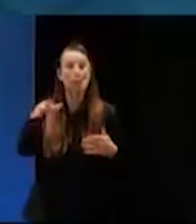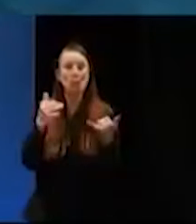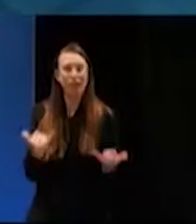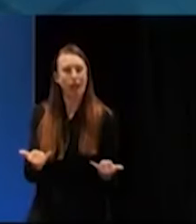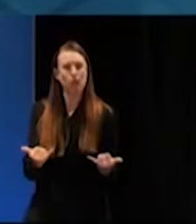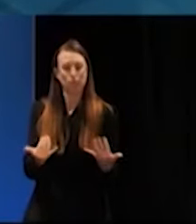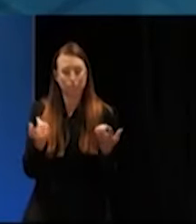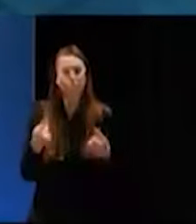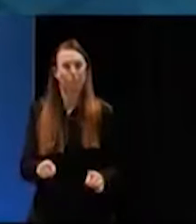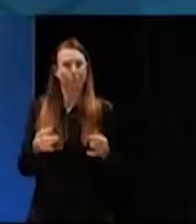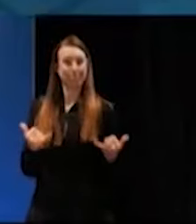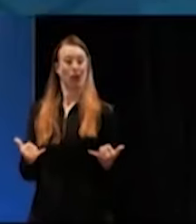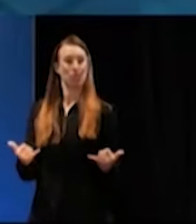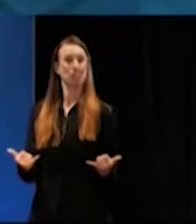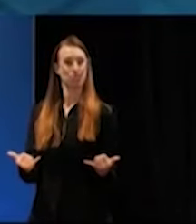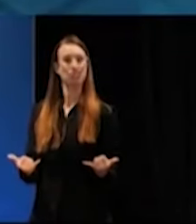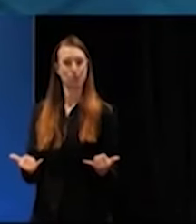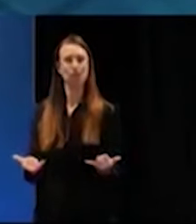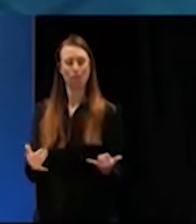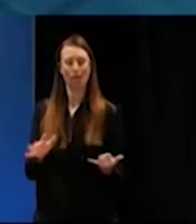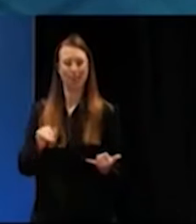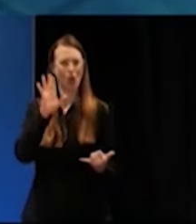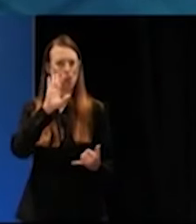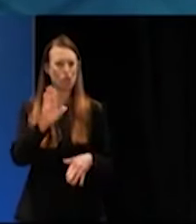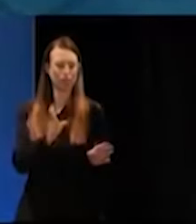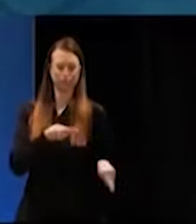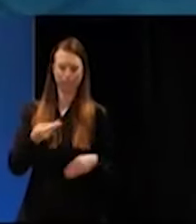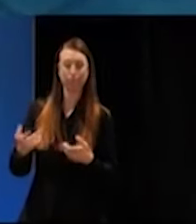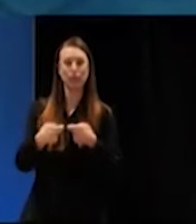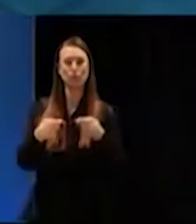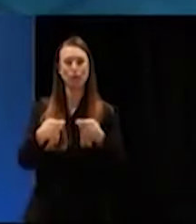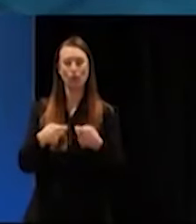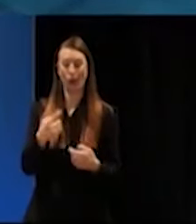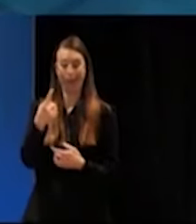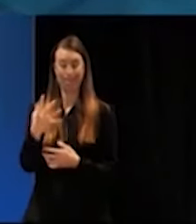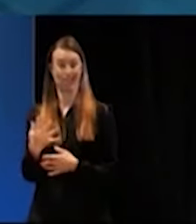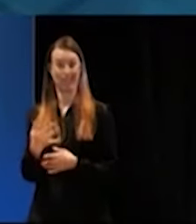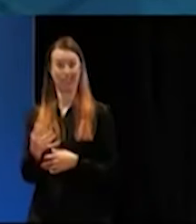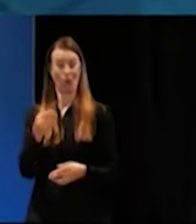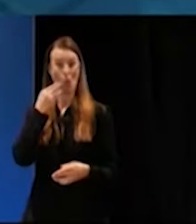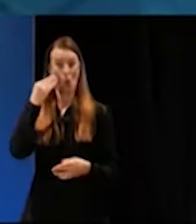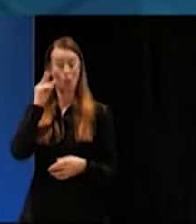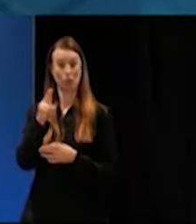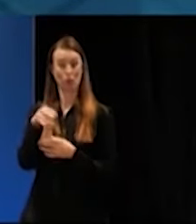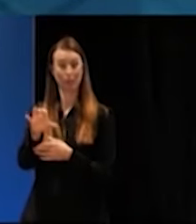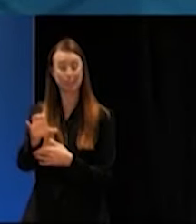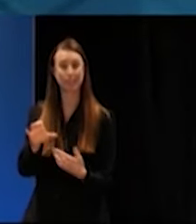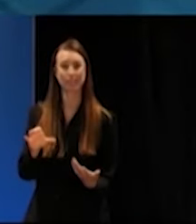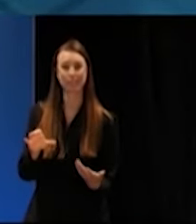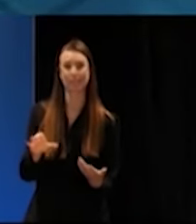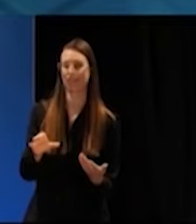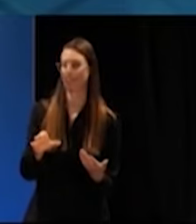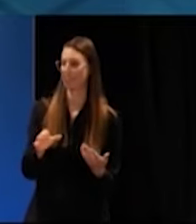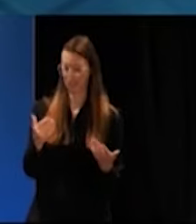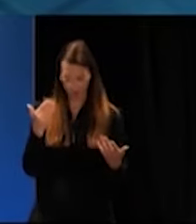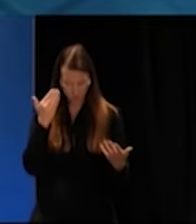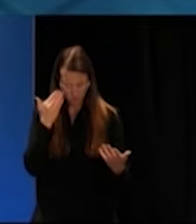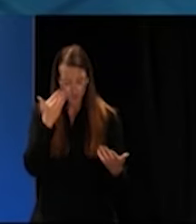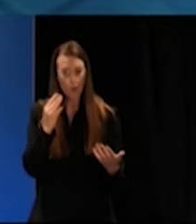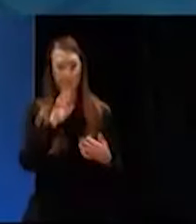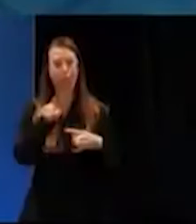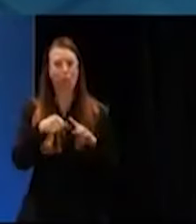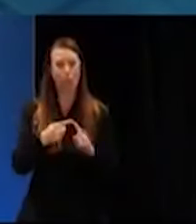as we speak. This will power a fifth of New York City's homes, reduce our reliance on peaker plants. All the talk about Asthma Alley,